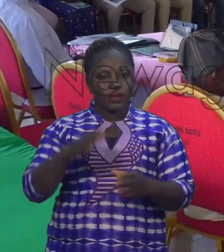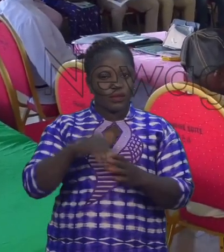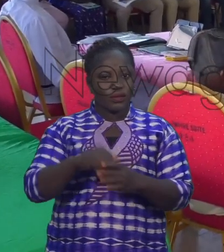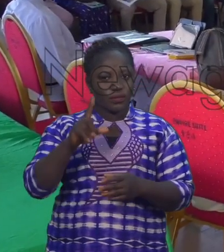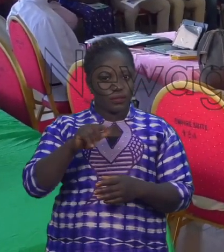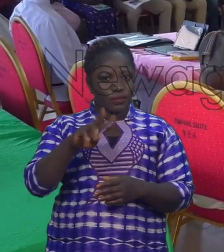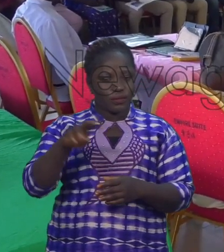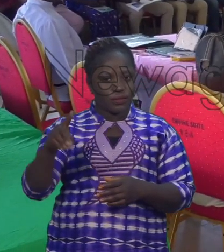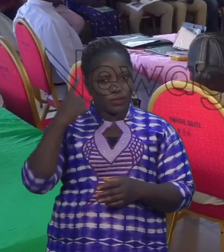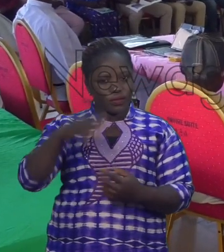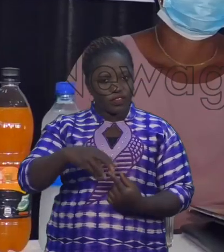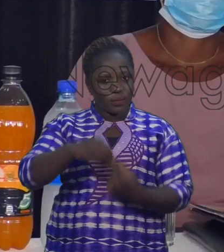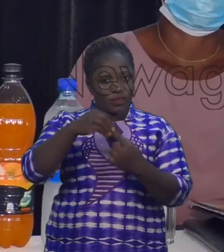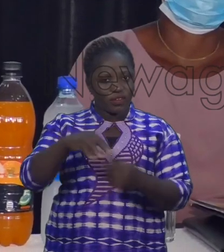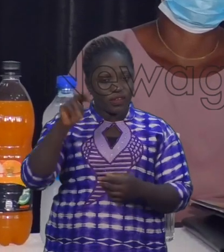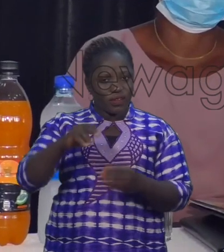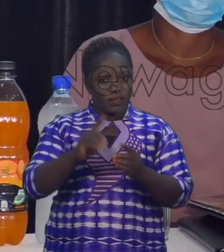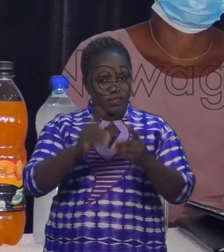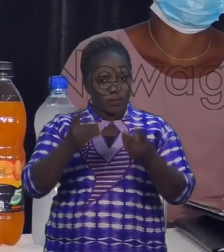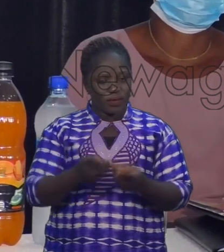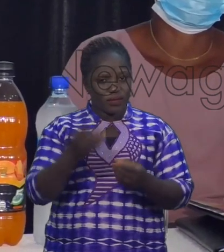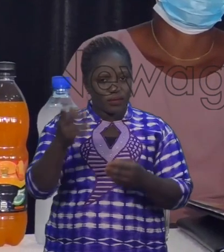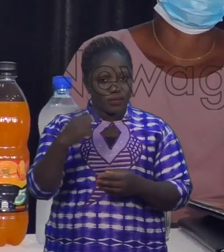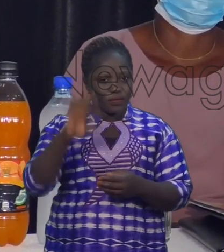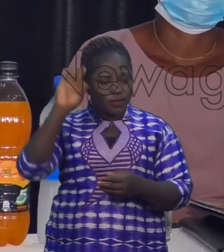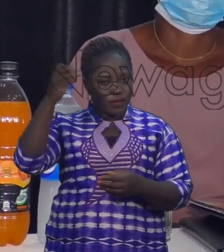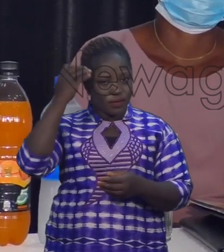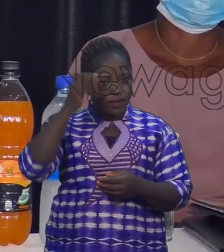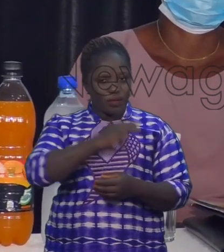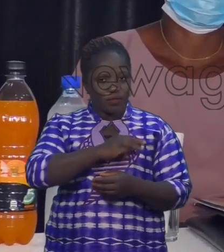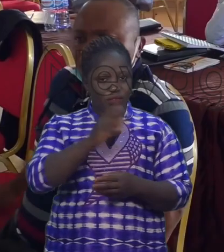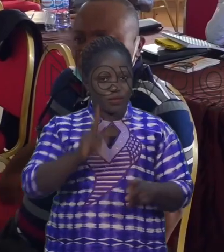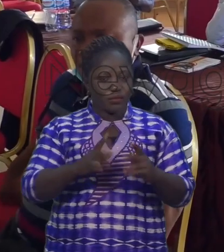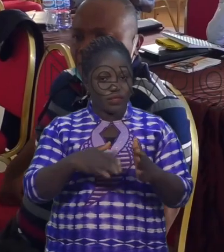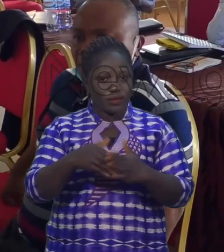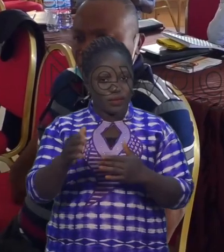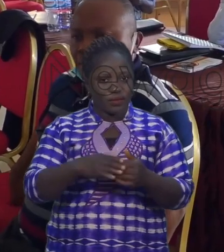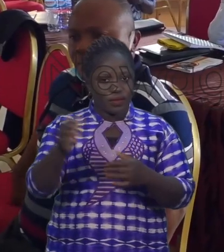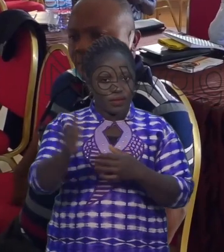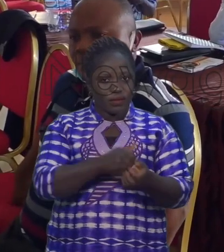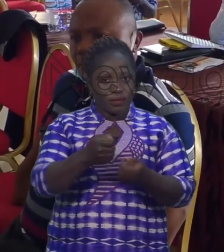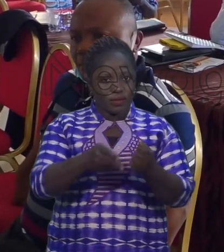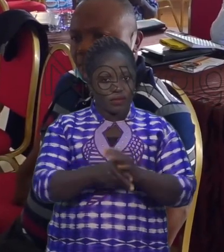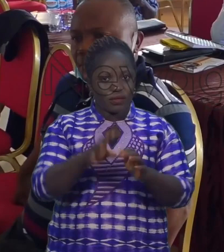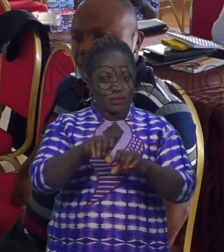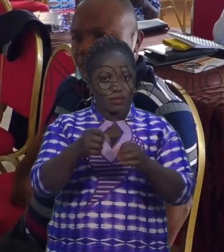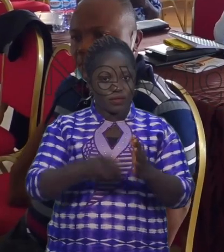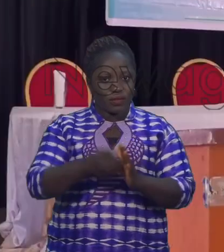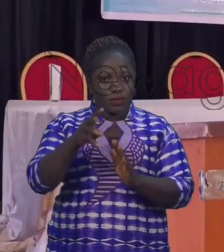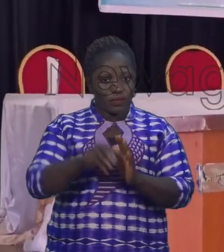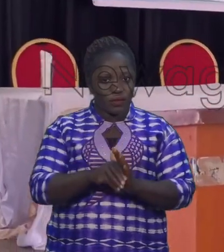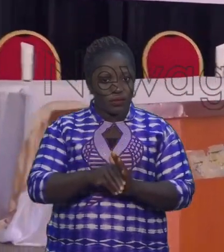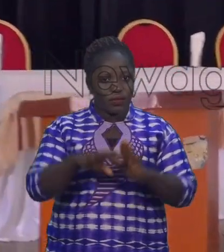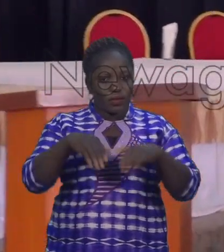Development, training and concept. 2021 for the Special Needs Department of the Federal Ministry of Humanitarian Affairs, Disaster Management and Social